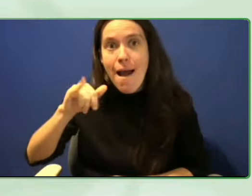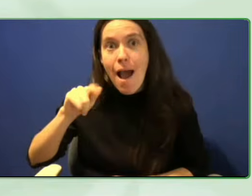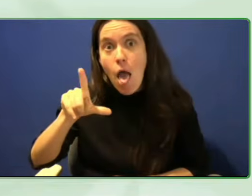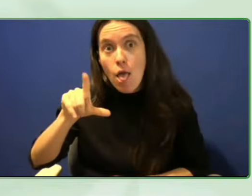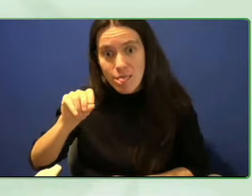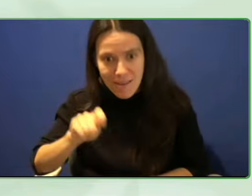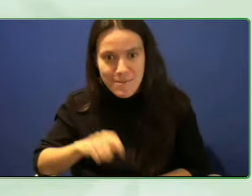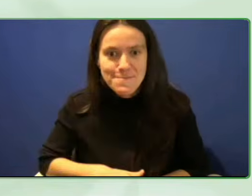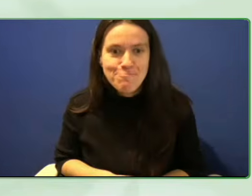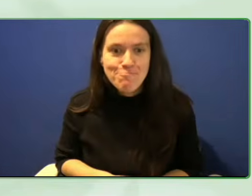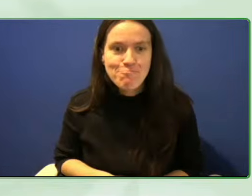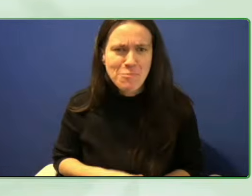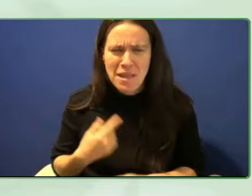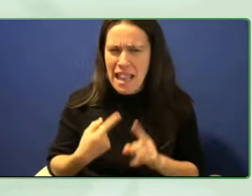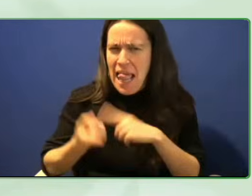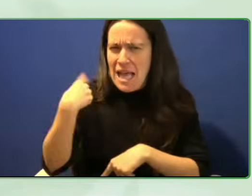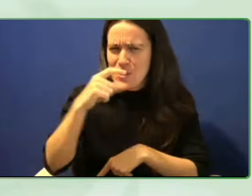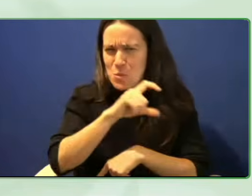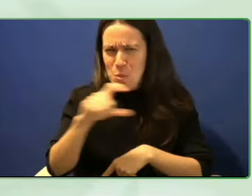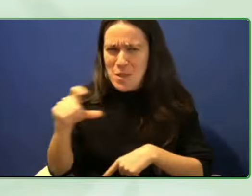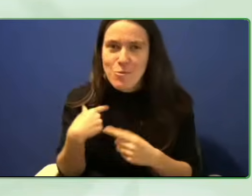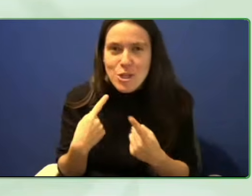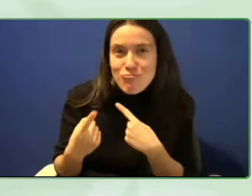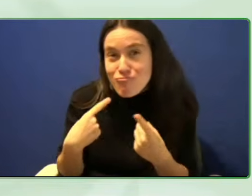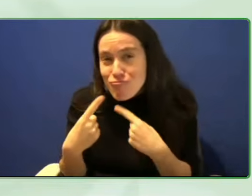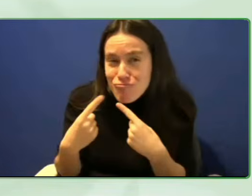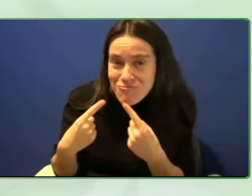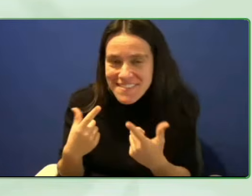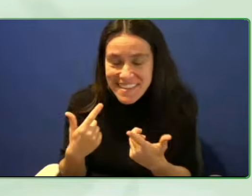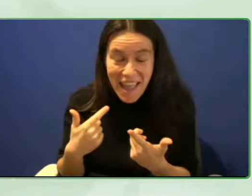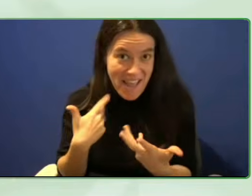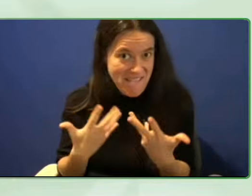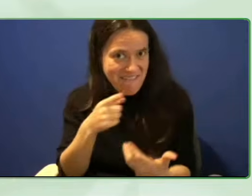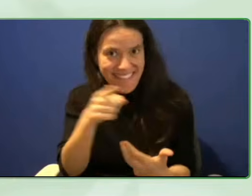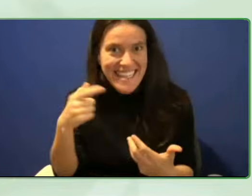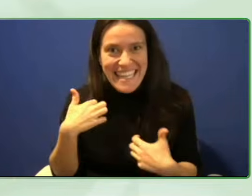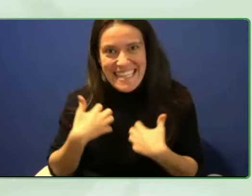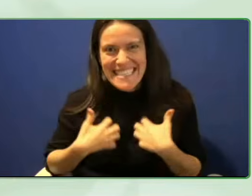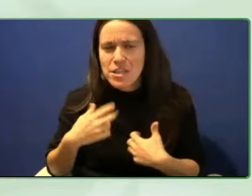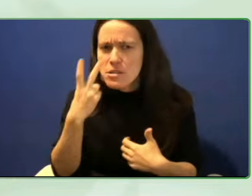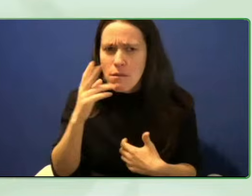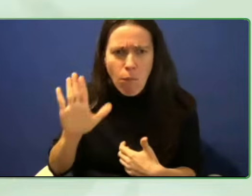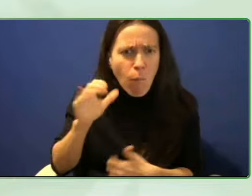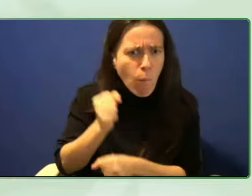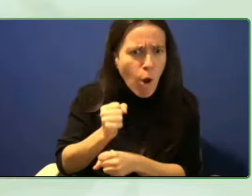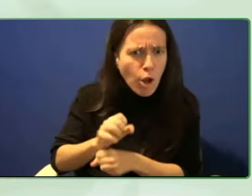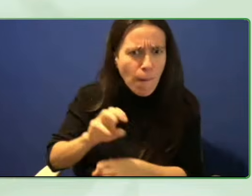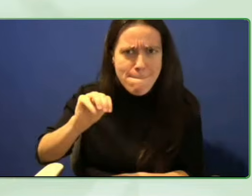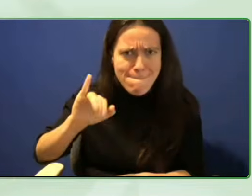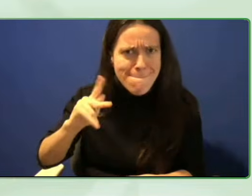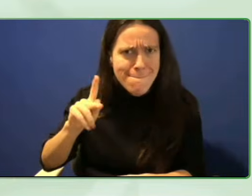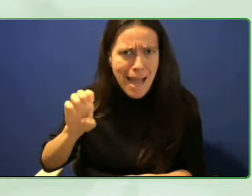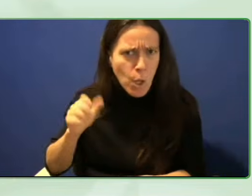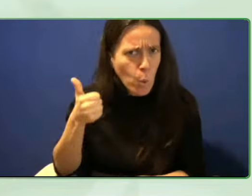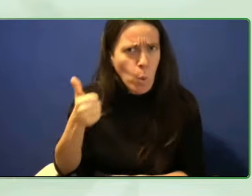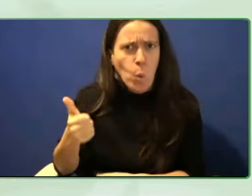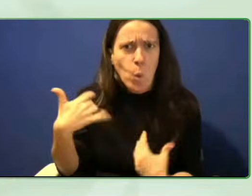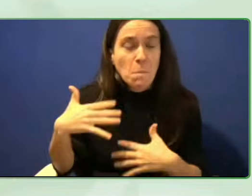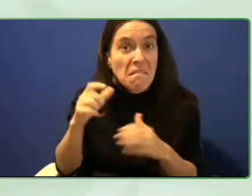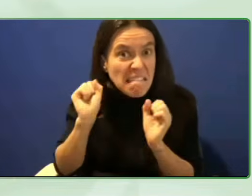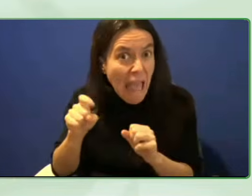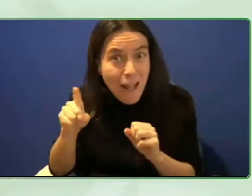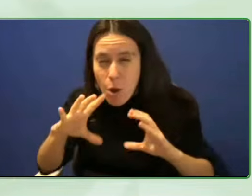a catch-up last week, and I think you'll be excited to hear about the work that Mike's doing. But Mike, please tell us in your own words, what